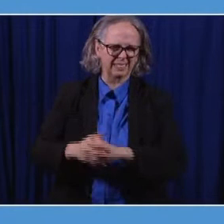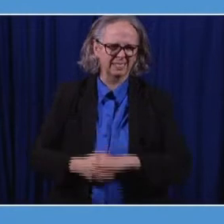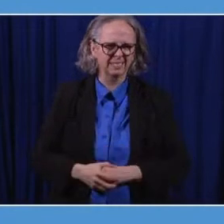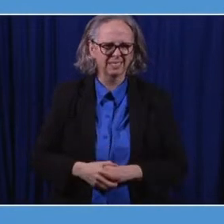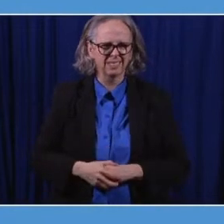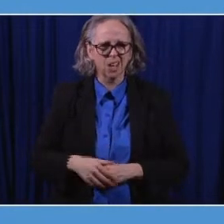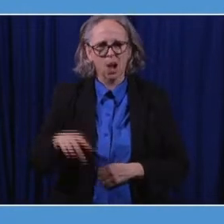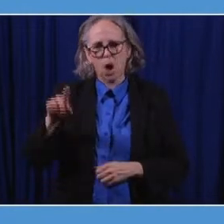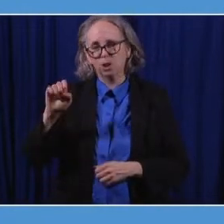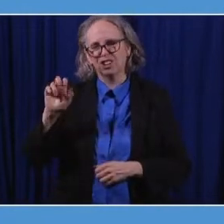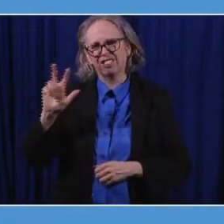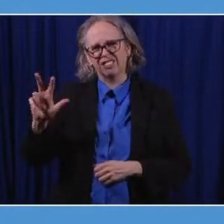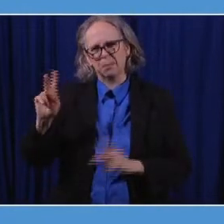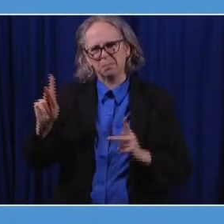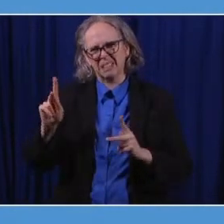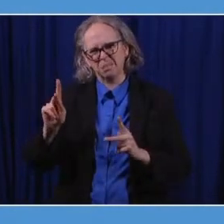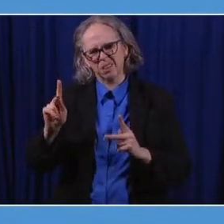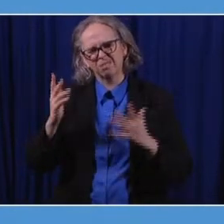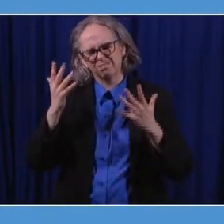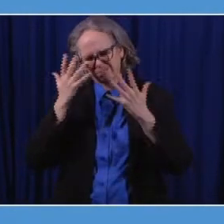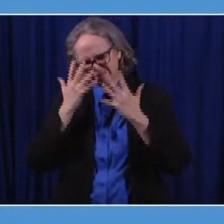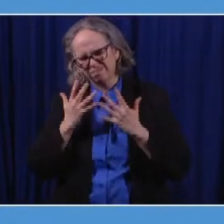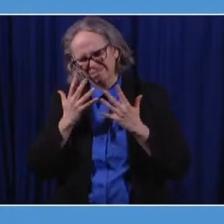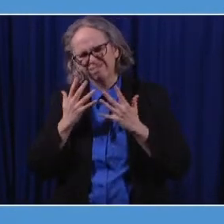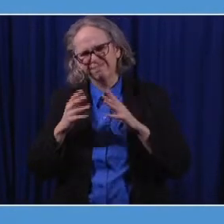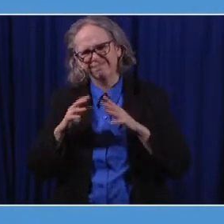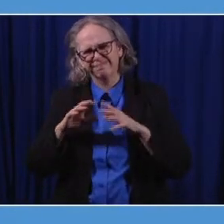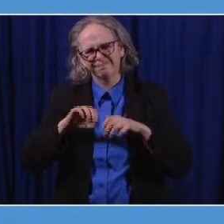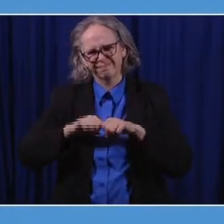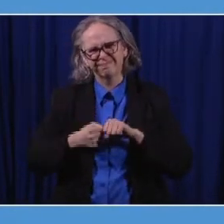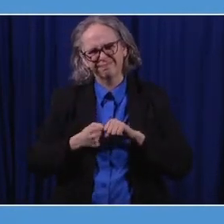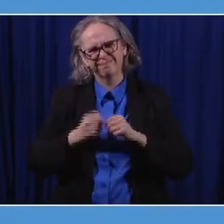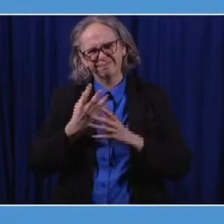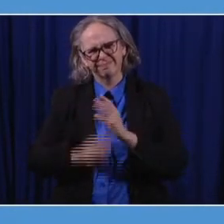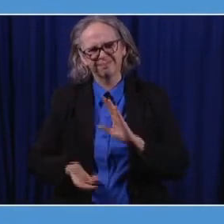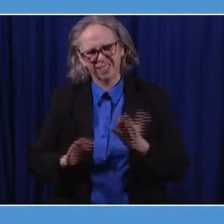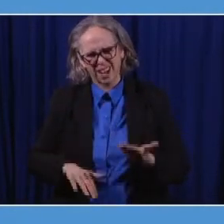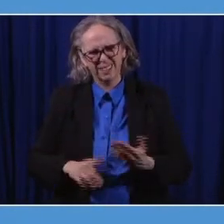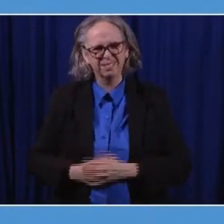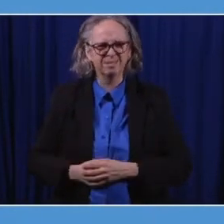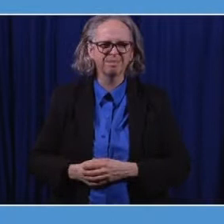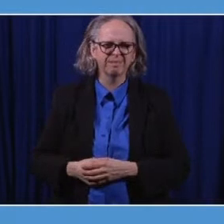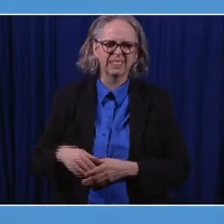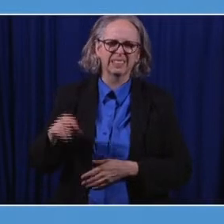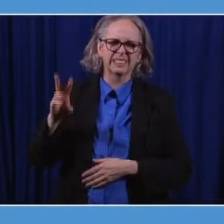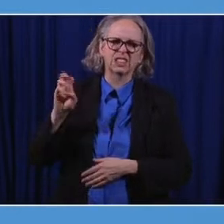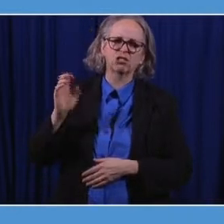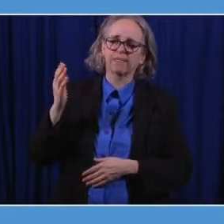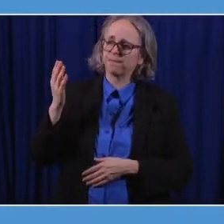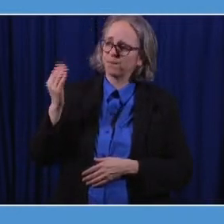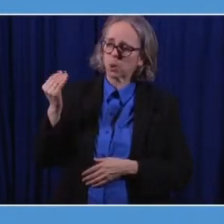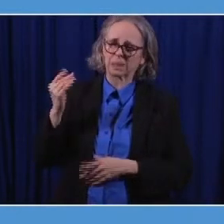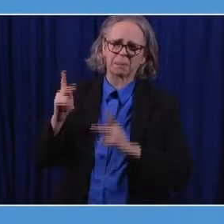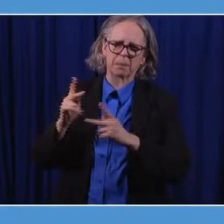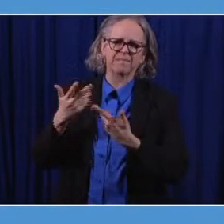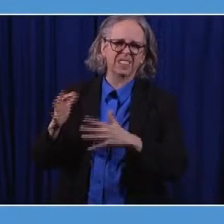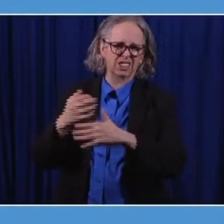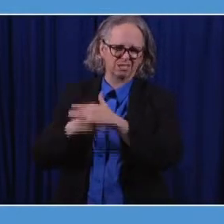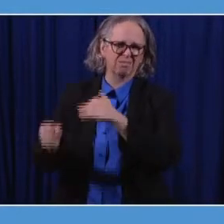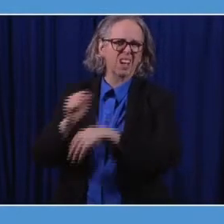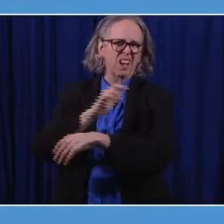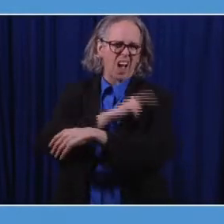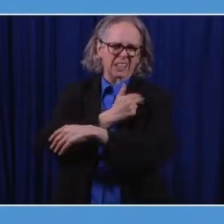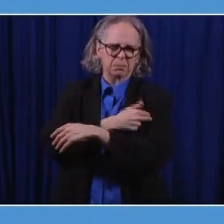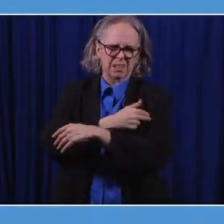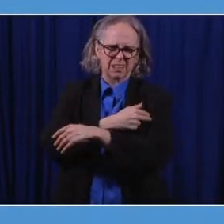103 deaths reported since yesterday. In addition, we have 614 new hospitalizations, which is the second highest of